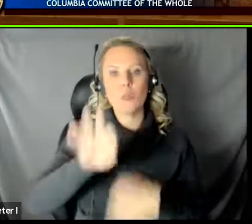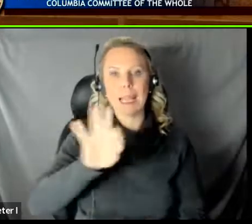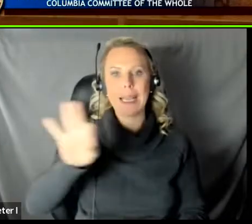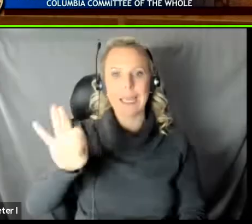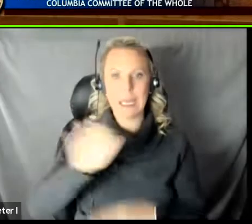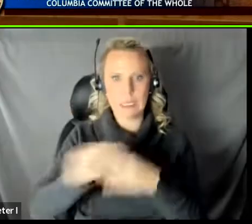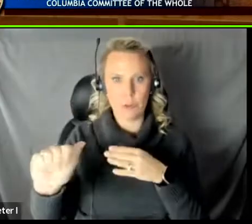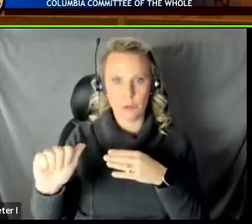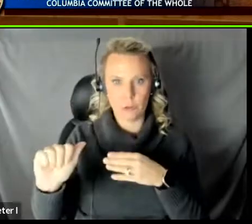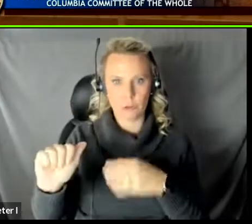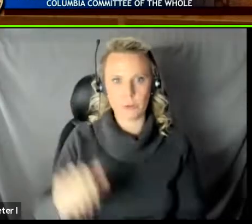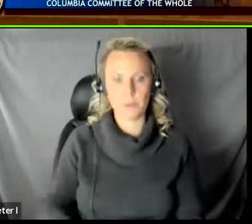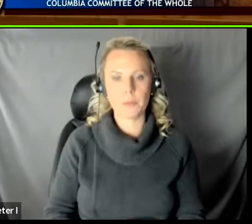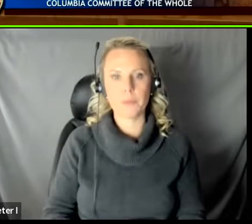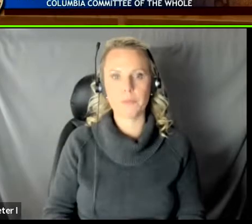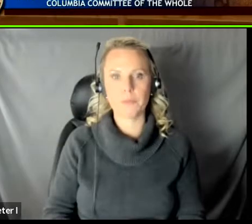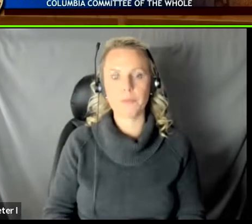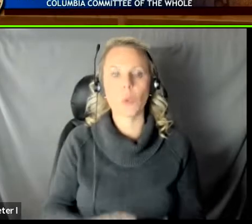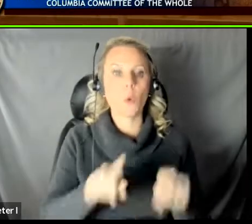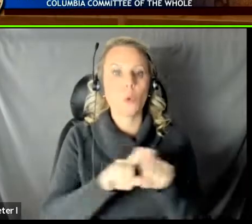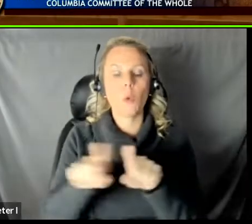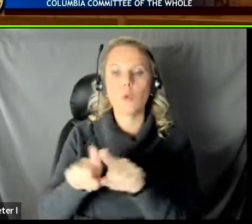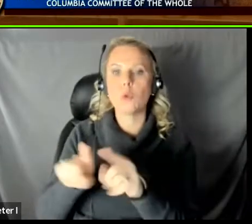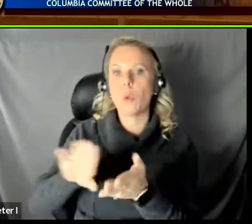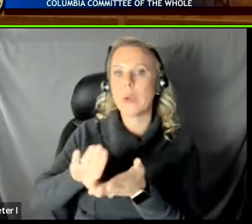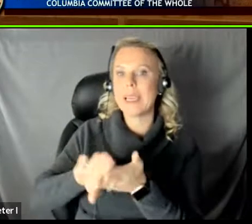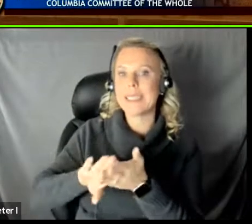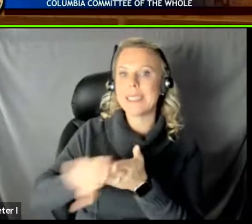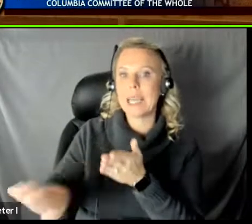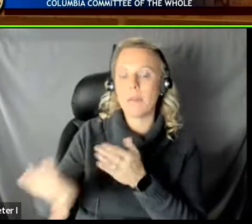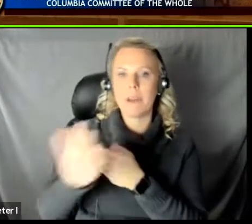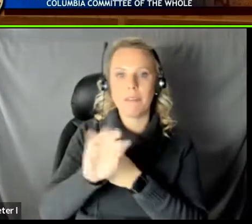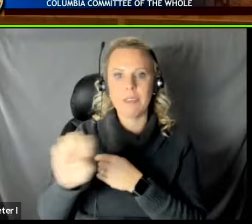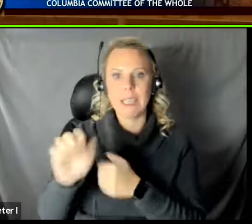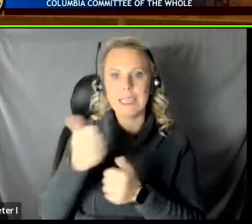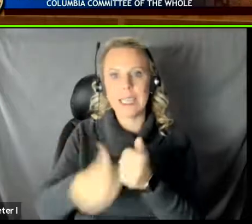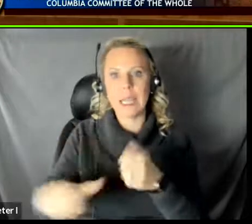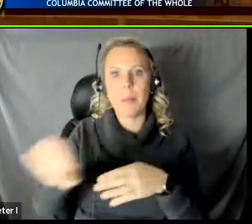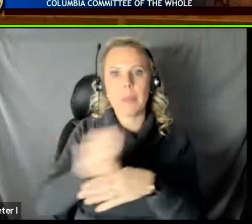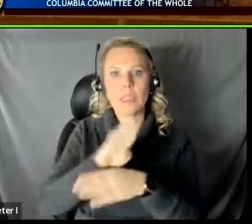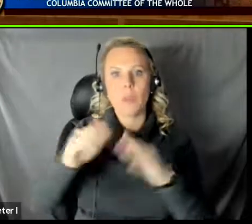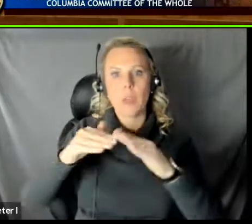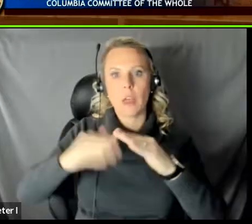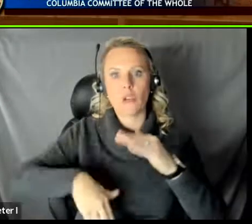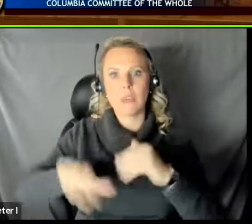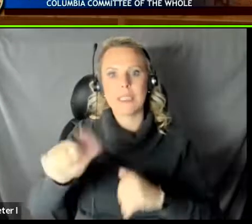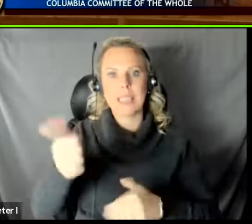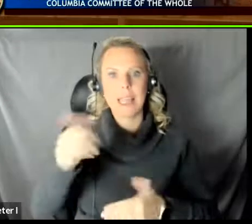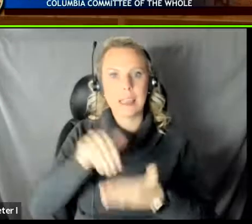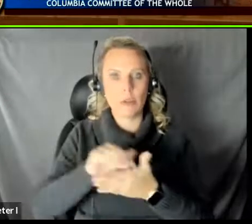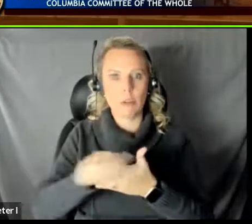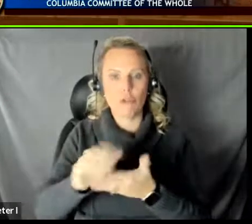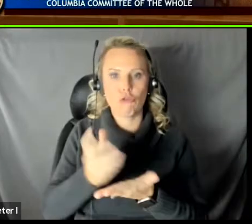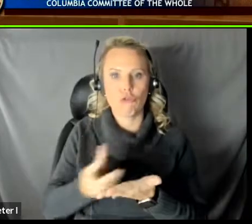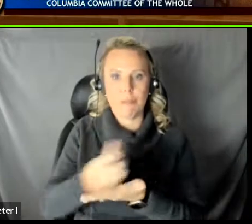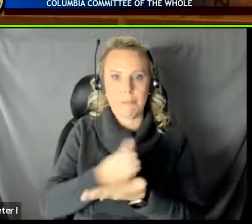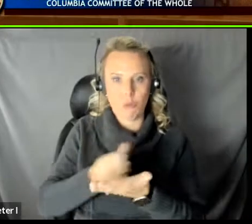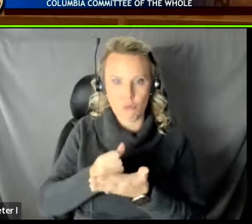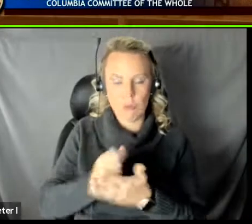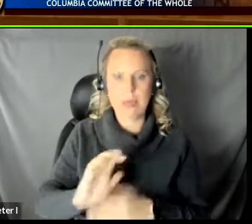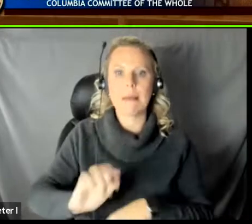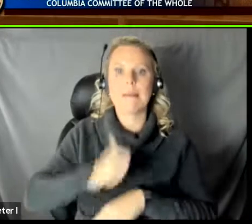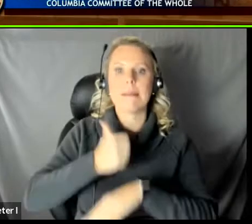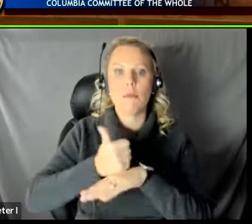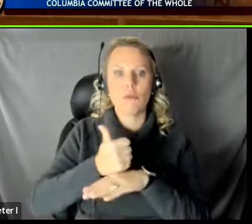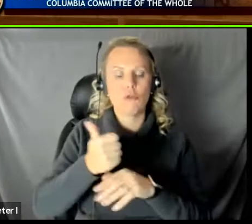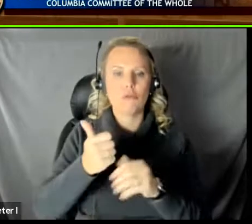$99. It would exempt from fees businesses with under $10,000 in revenue. Establish a